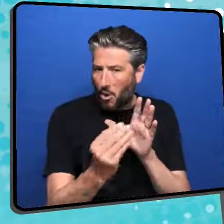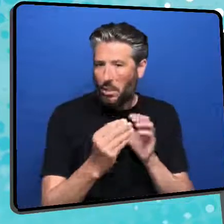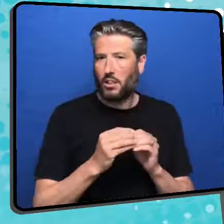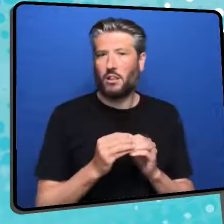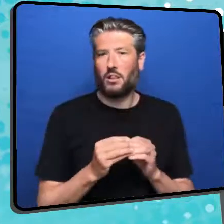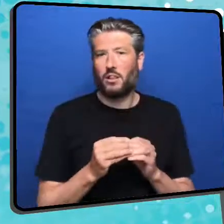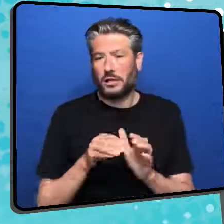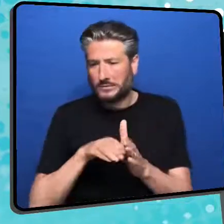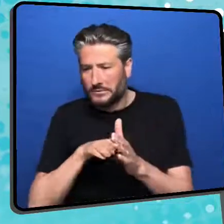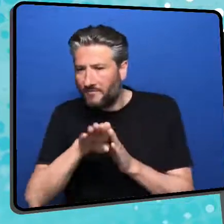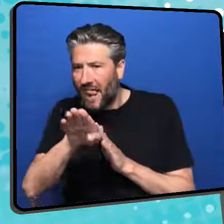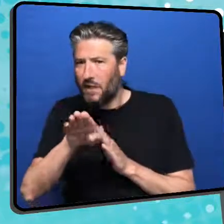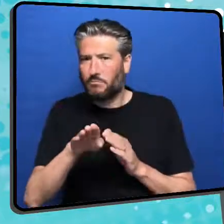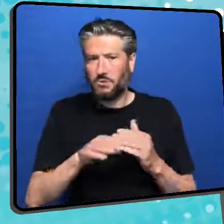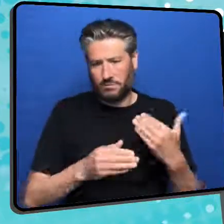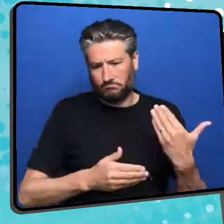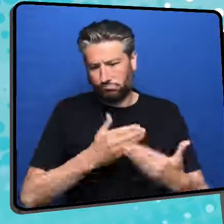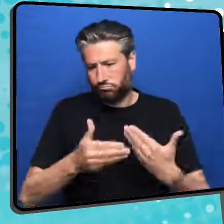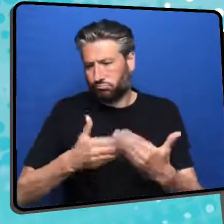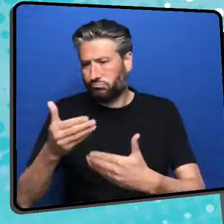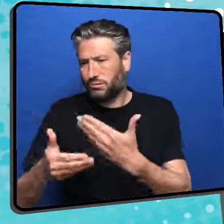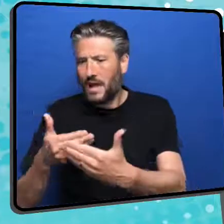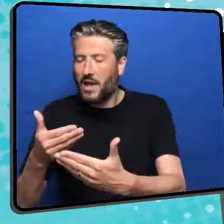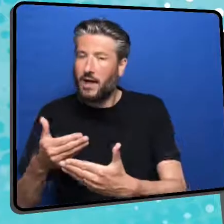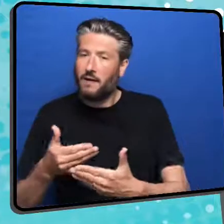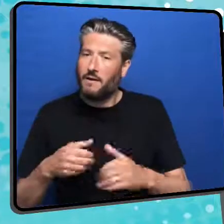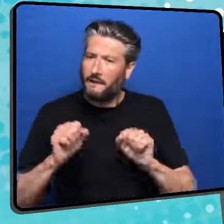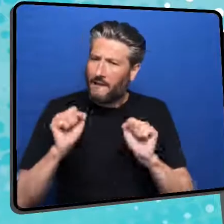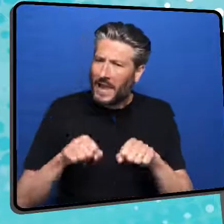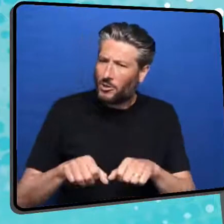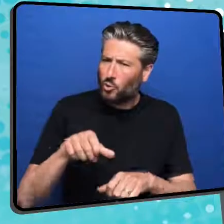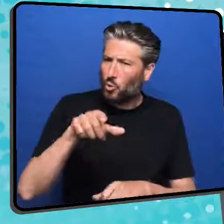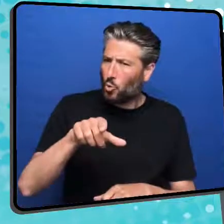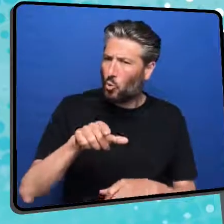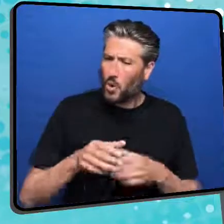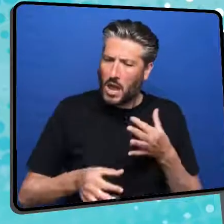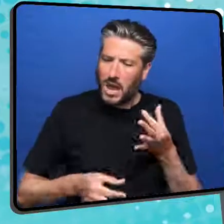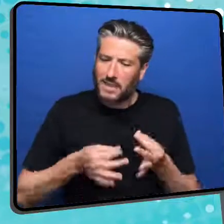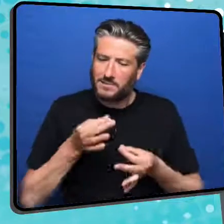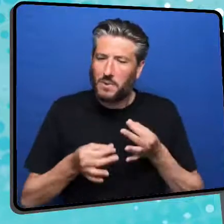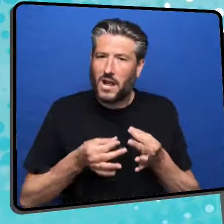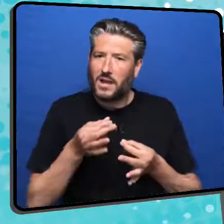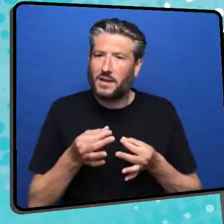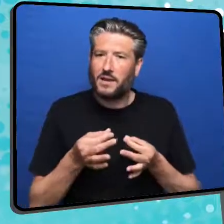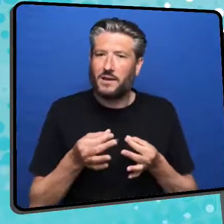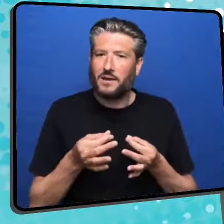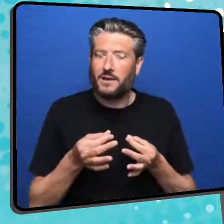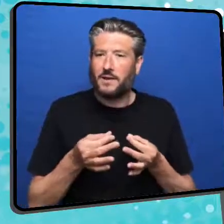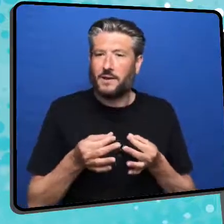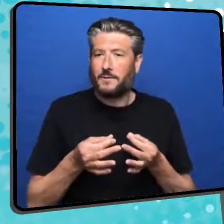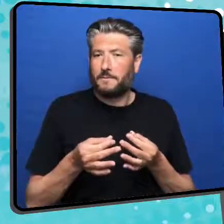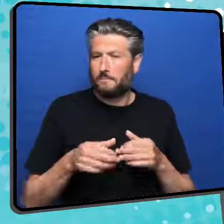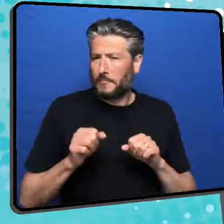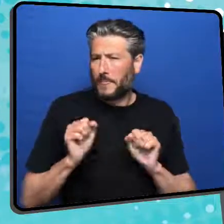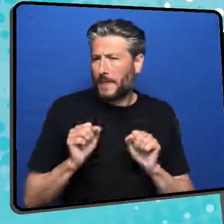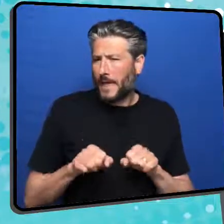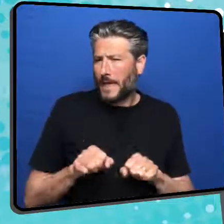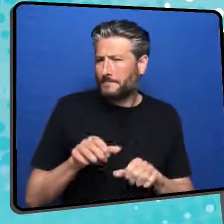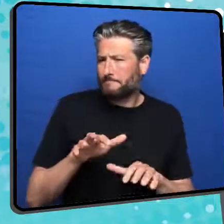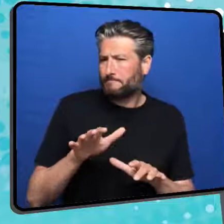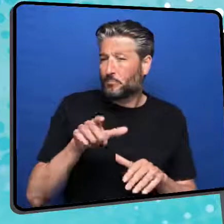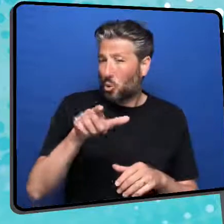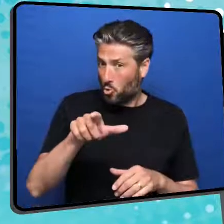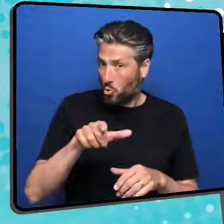actually, can you debunk that myth for us? So when you write, say, a V1